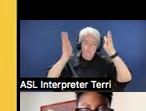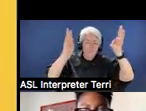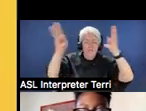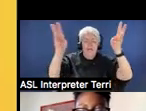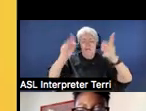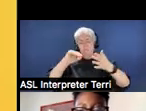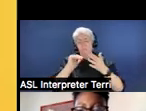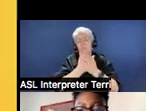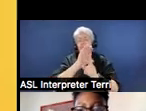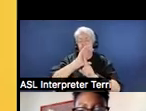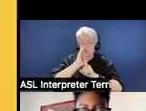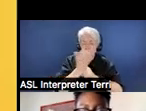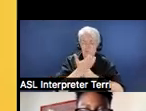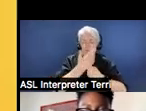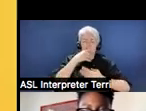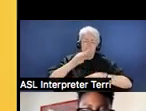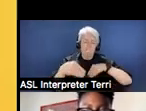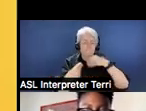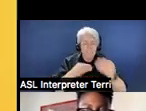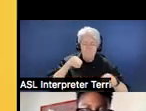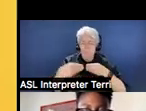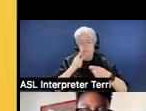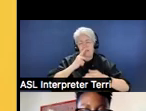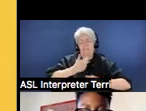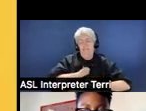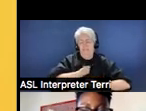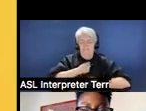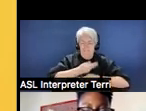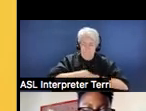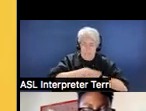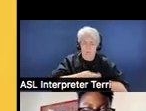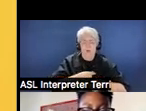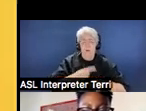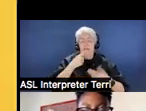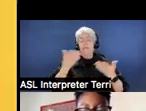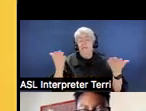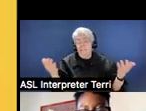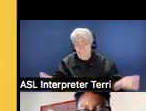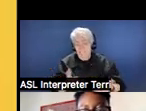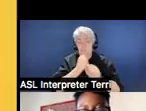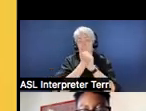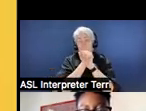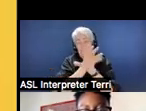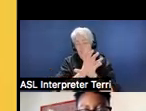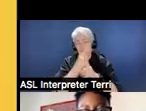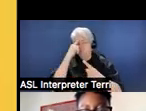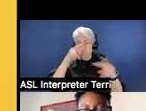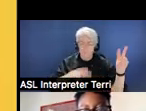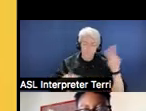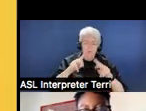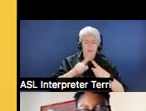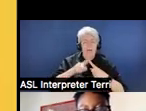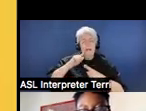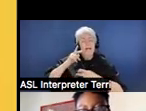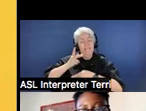these virtual gatherings and online, offline togetherness, We experiment with how the lineages of care